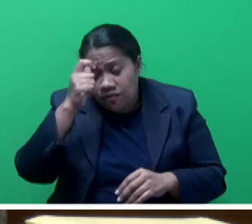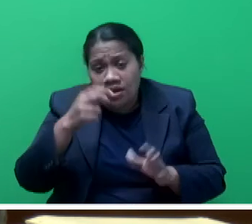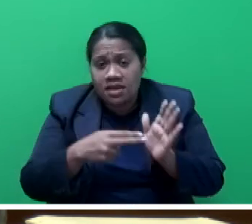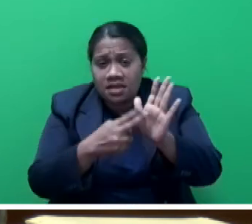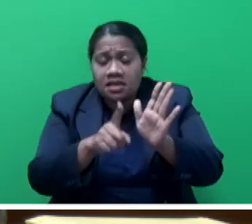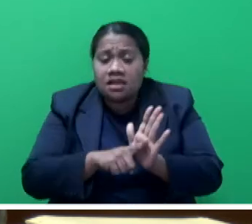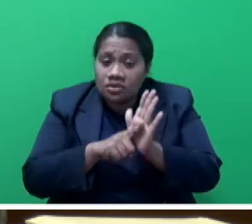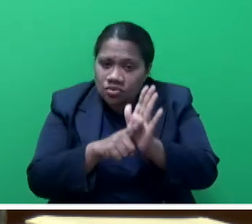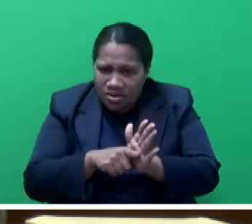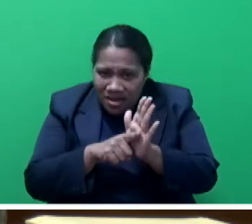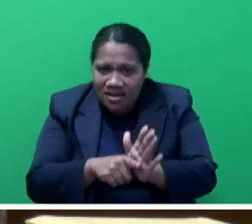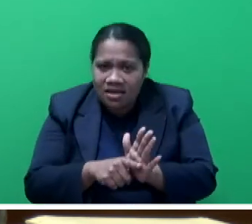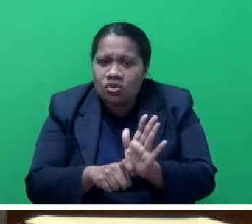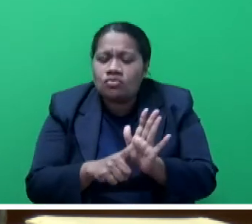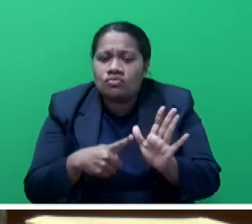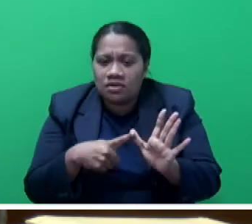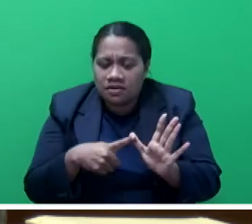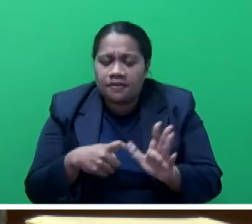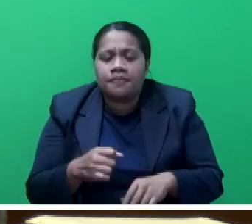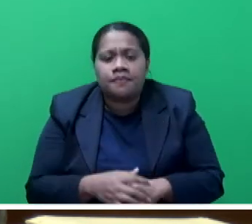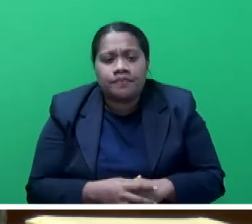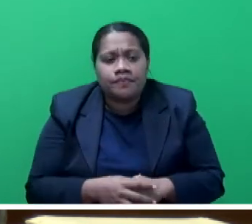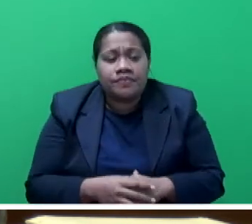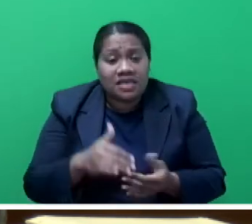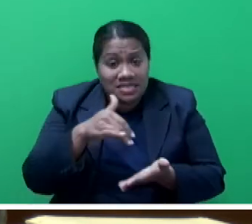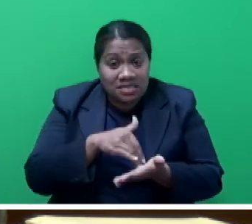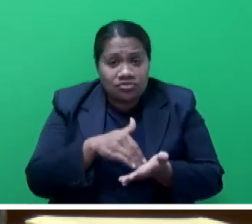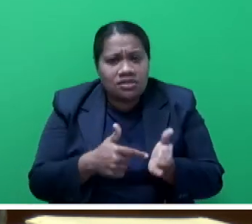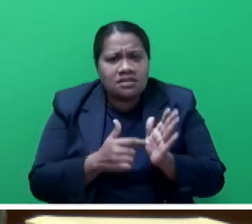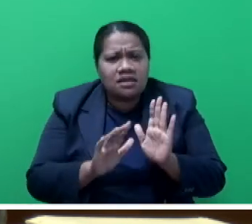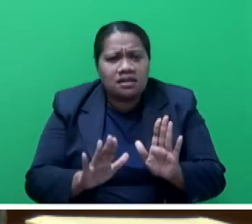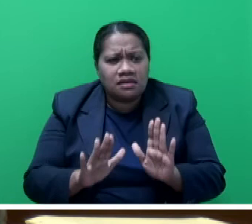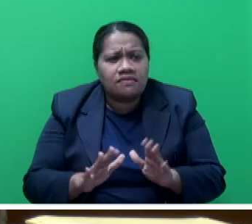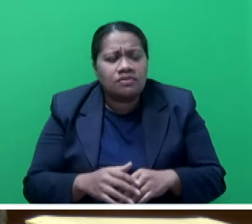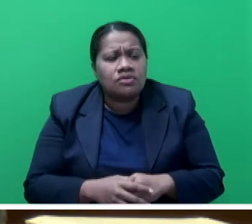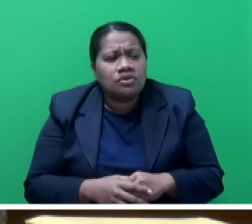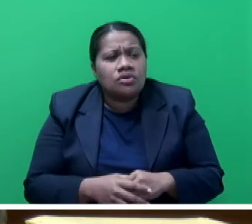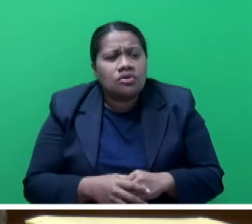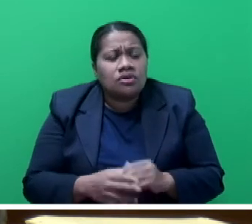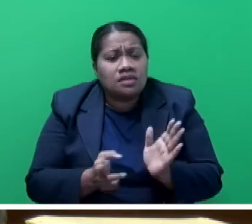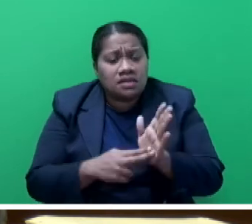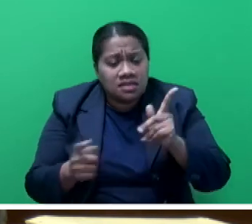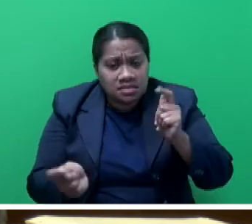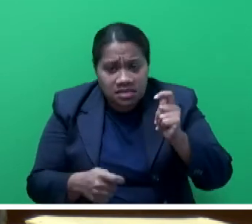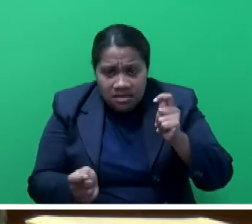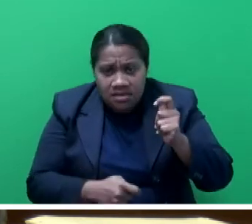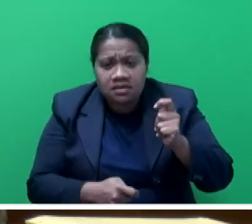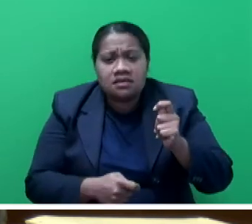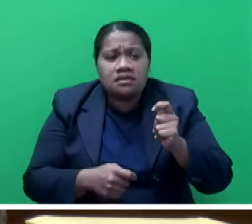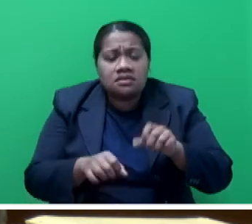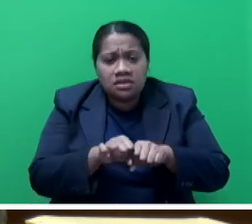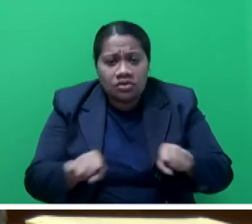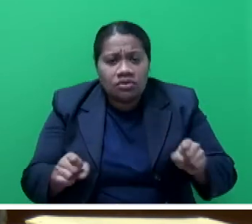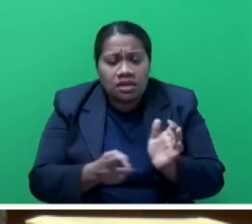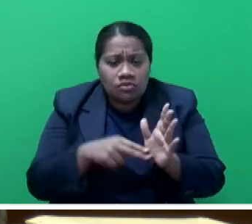Latoka 40, Ra 115. The Central Division, Tailabu 75 farmers, Natisiri 75, Seriwa 30,